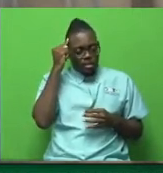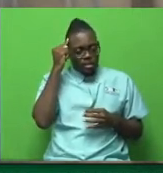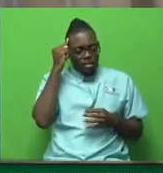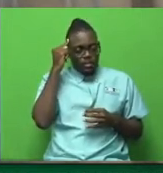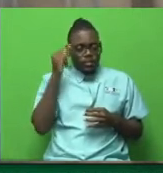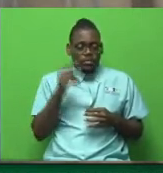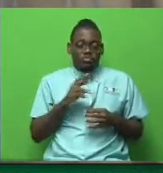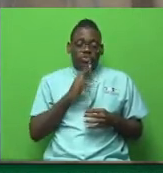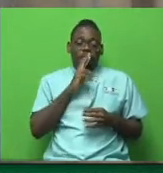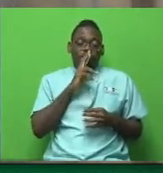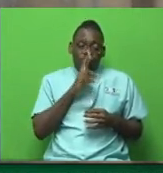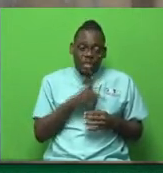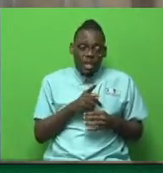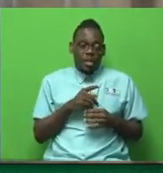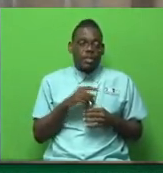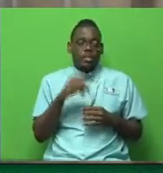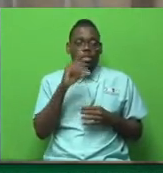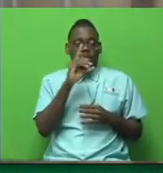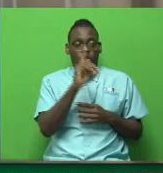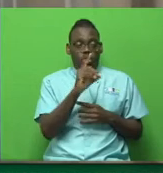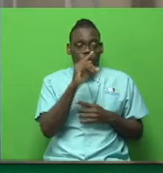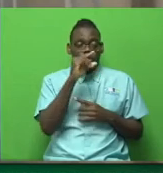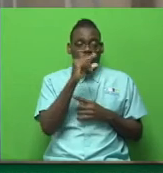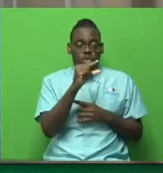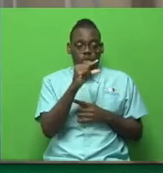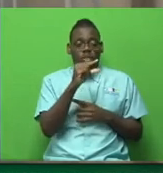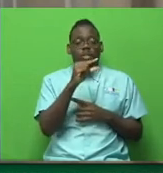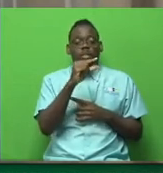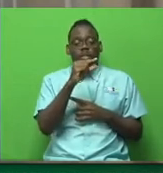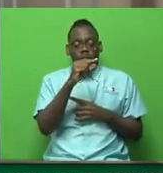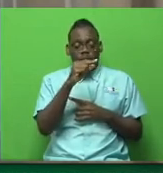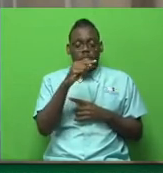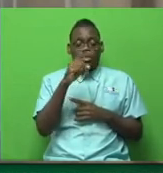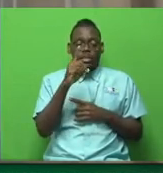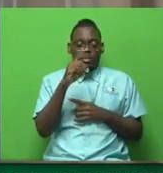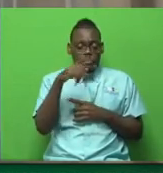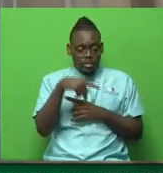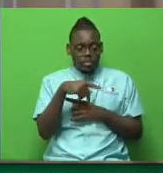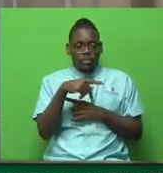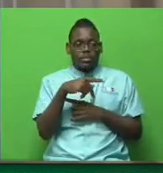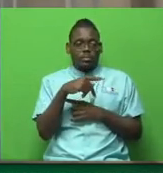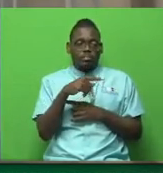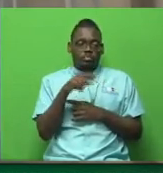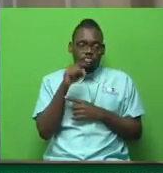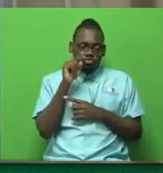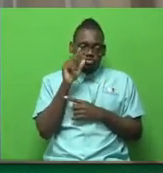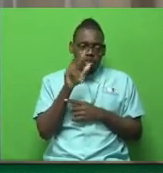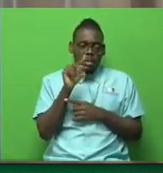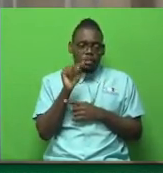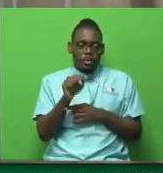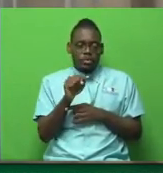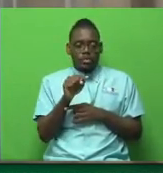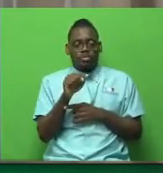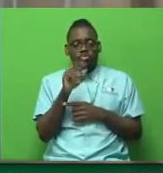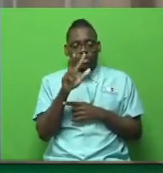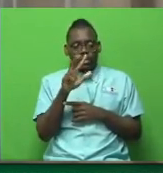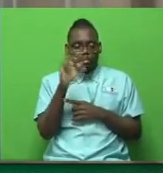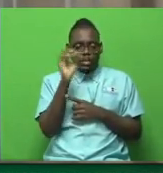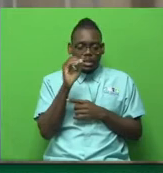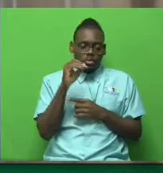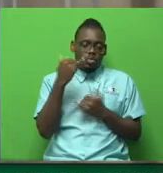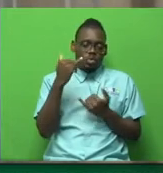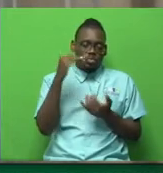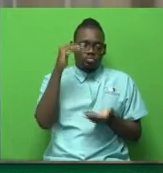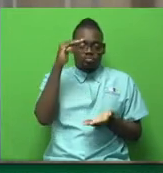our real output will be 2.3 percent smaller in 2027